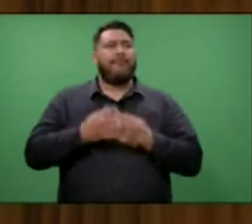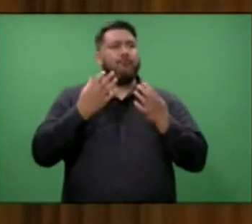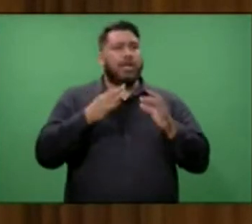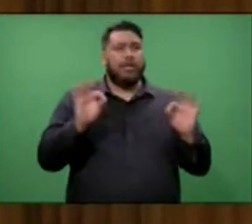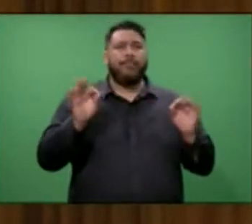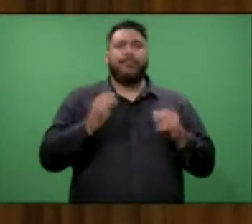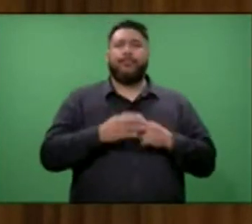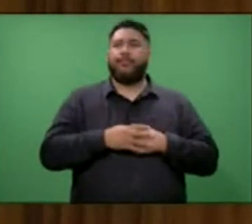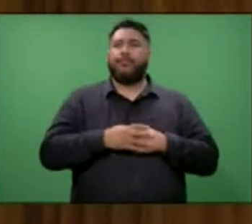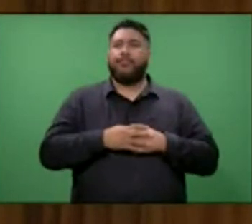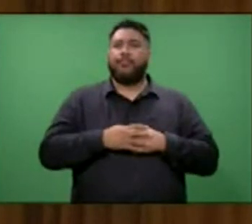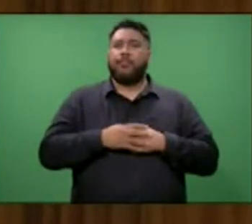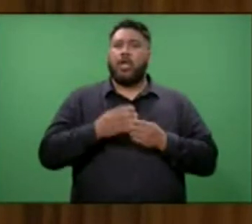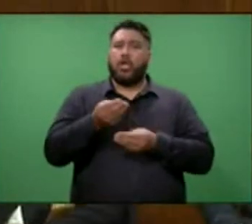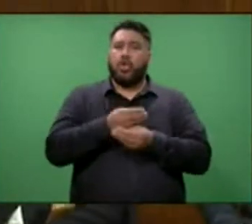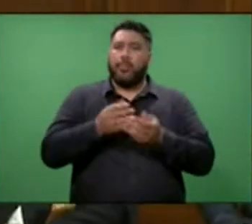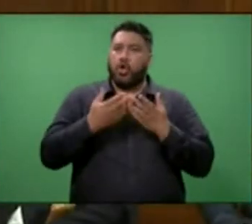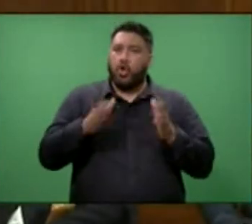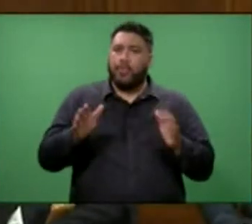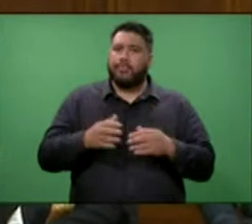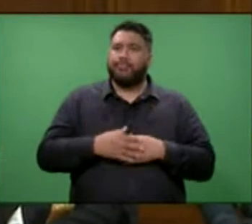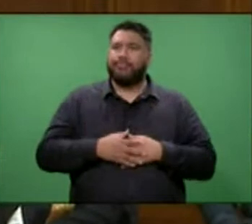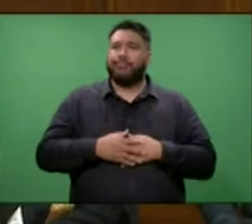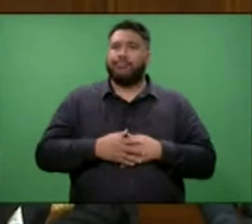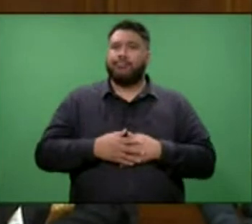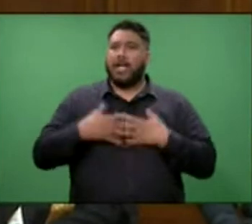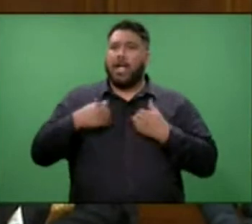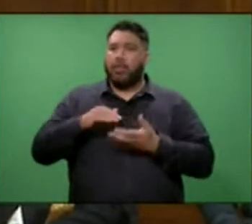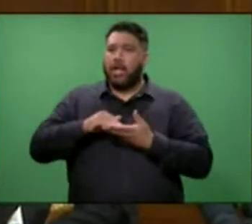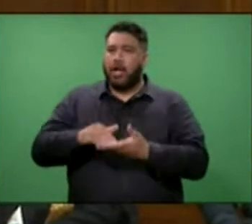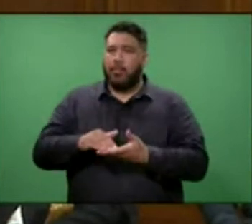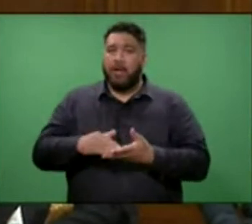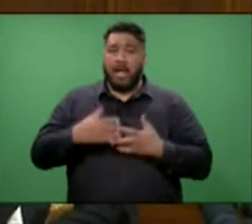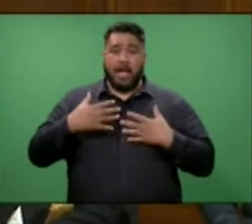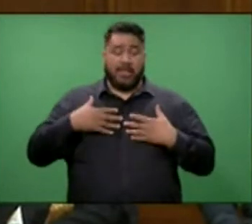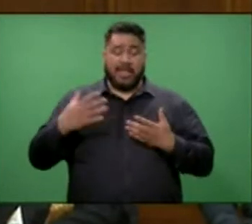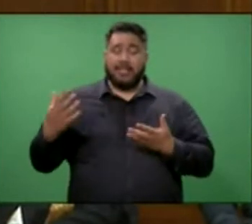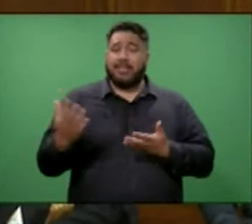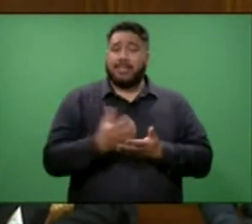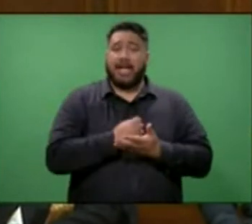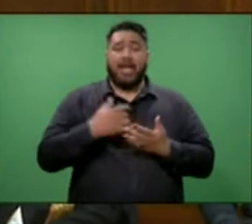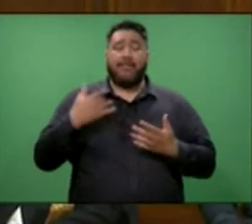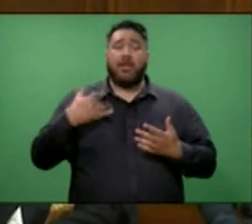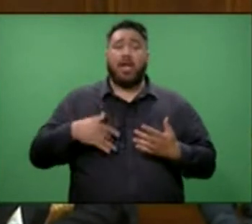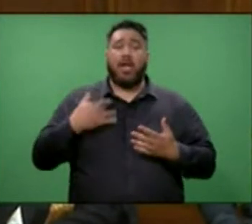saved more lives than nearly every other country we normally